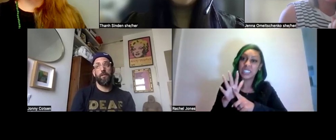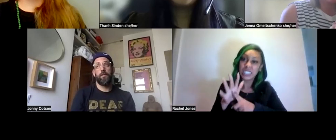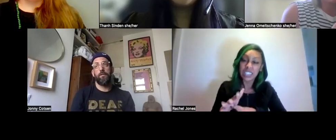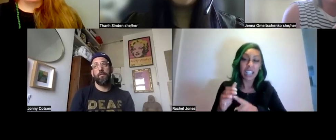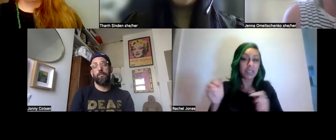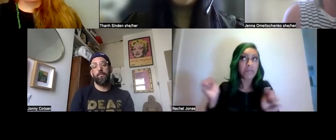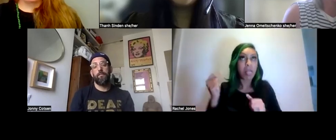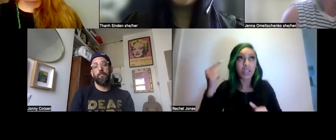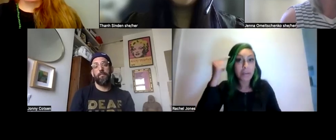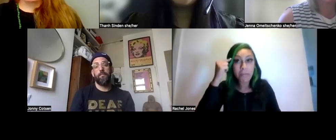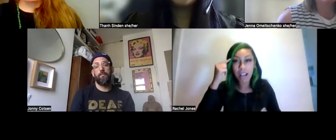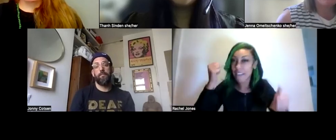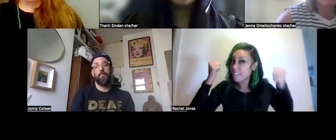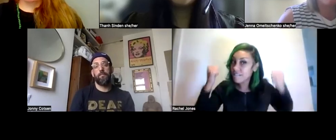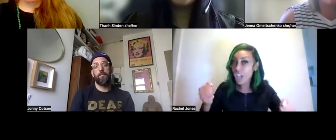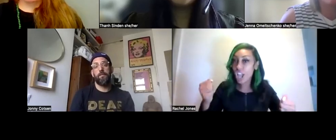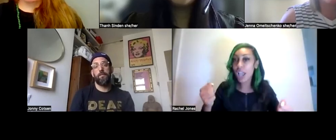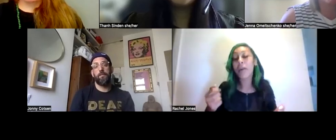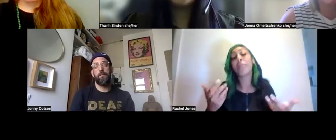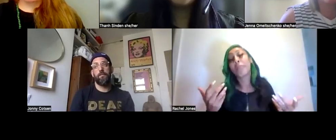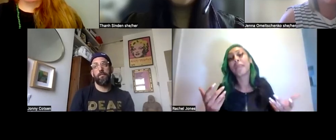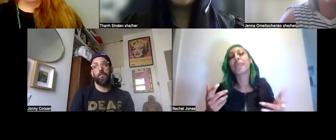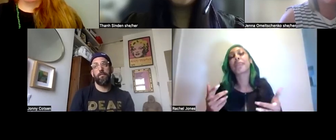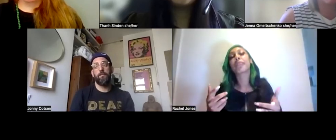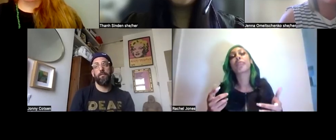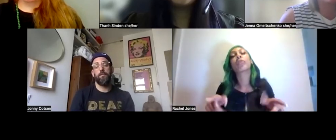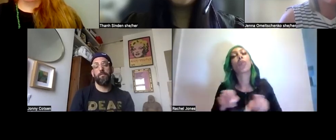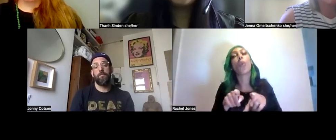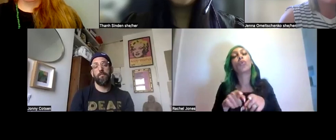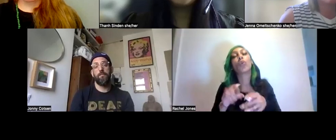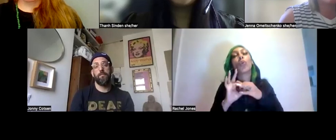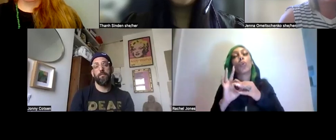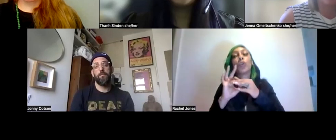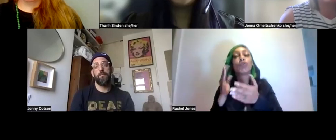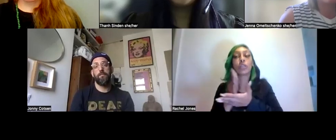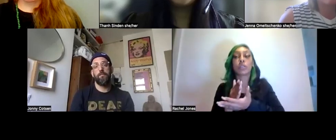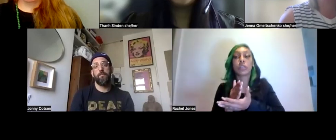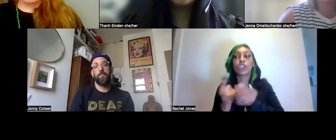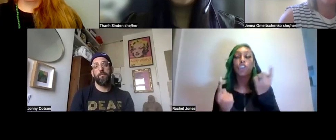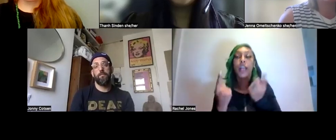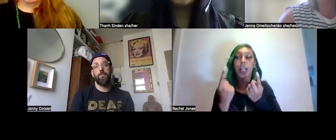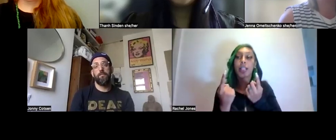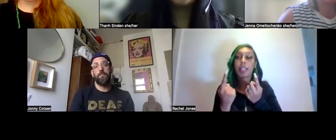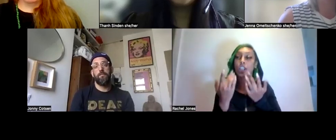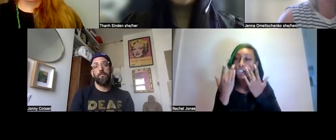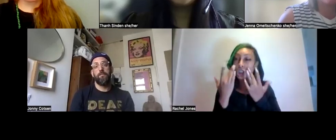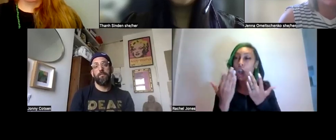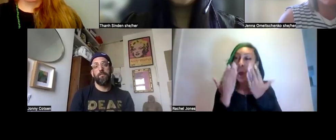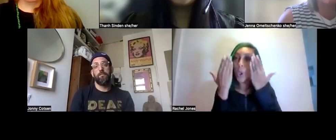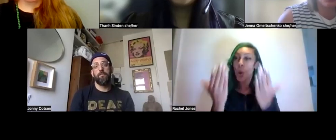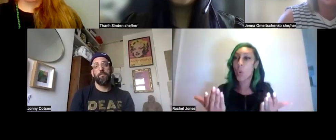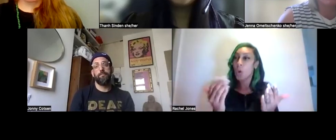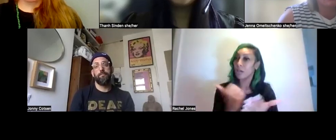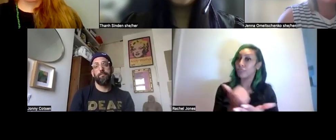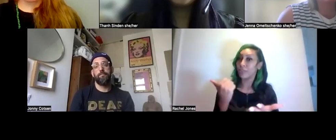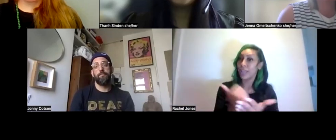mindedness. But yeah, I think it's also about trust. I think it's doing it. It's showing how brilliant it is